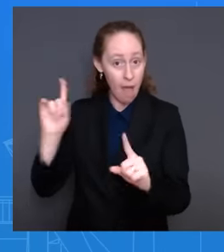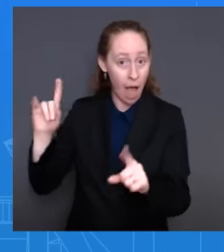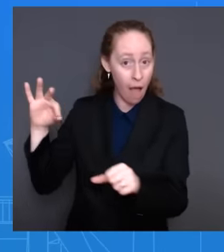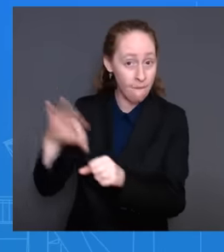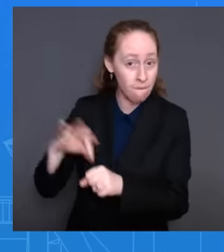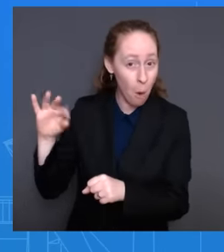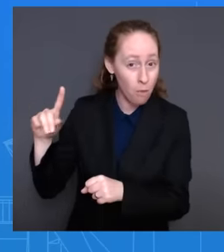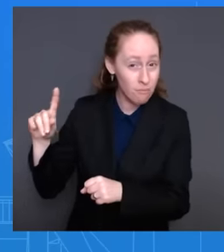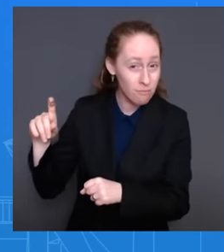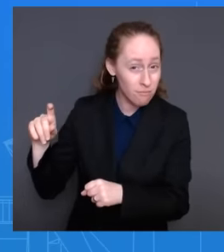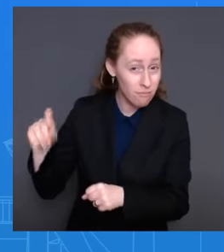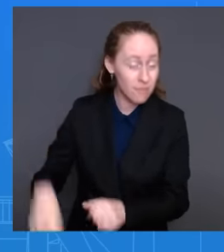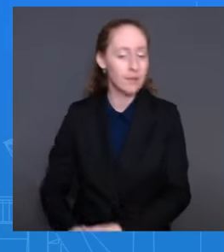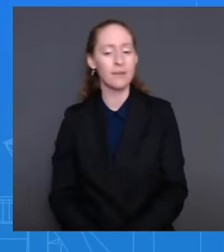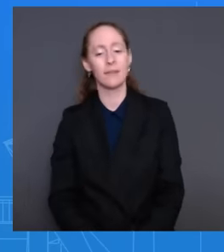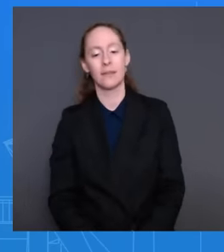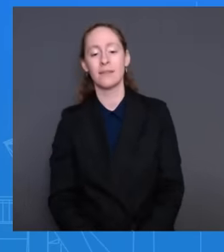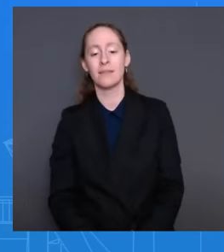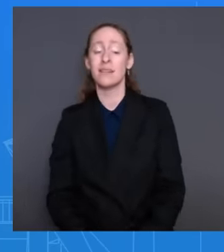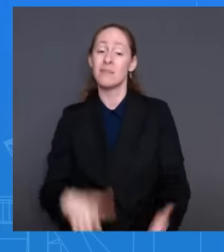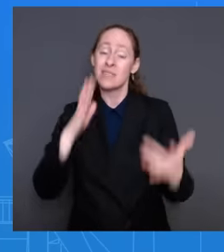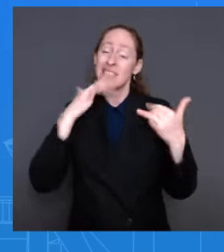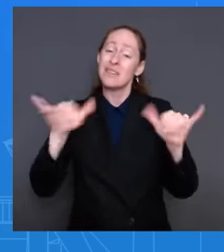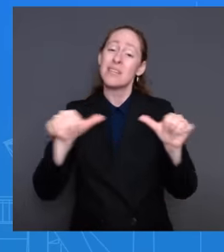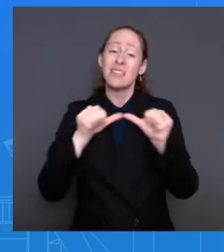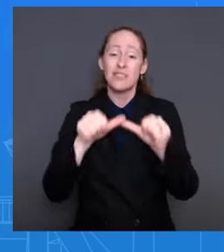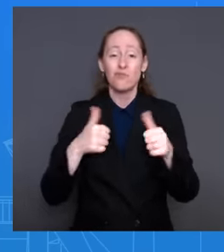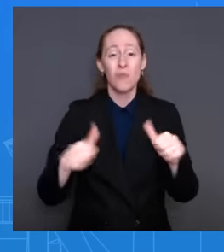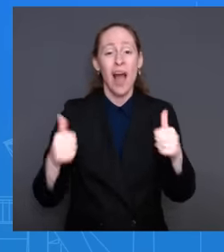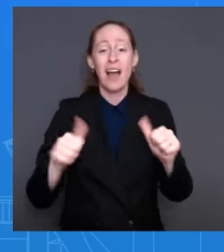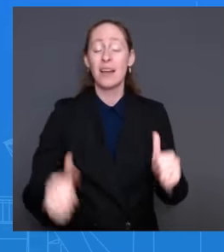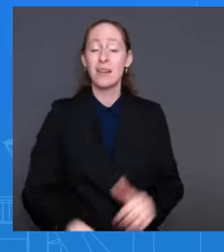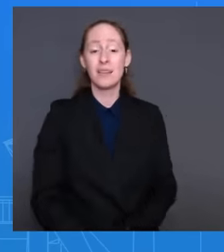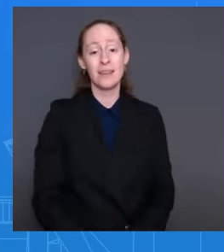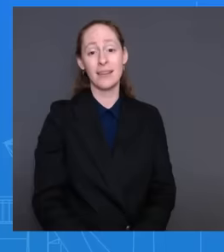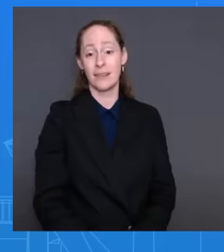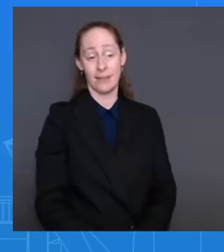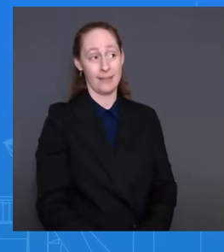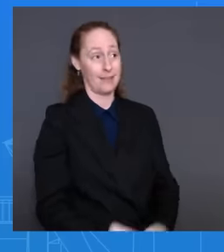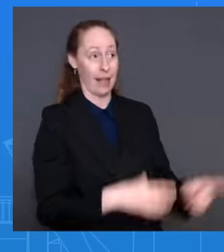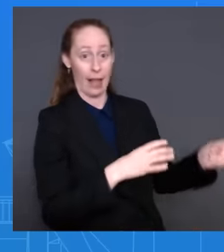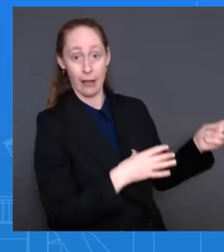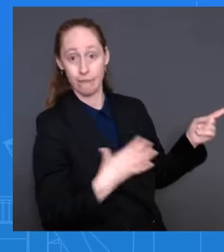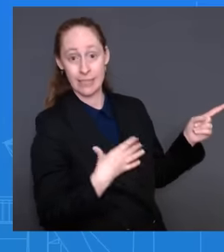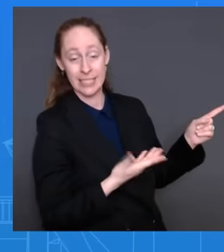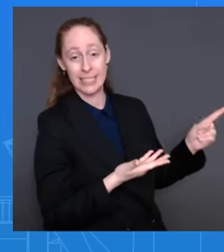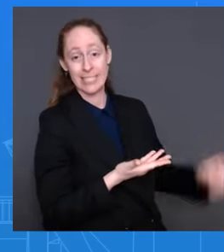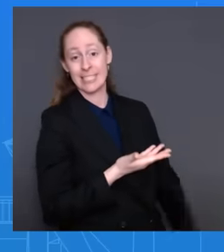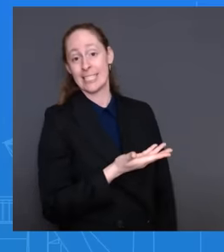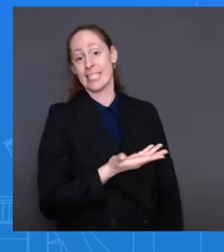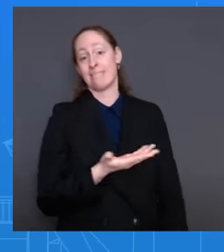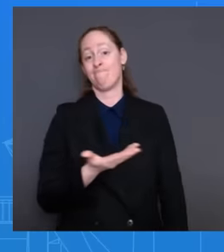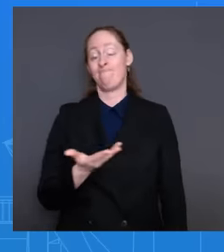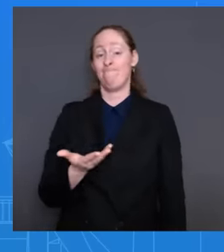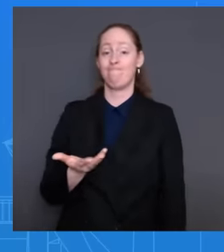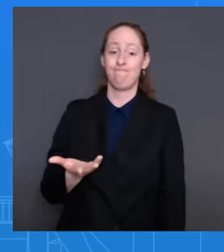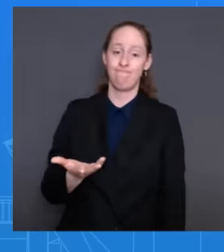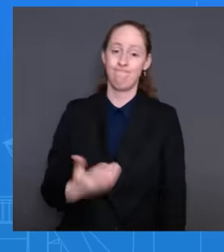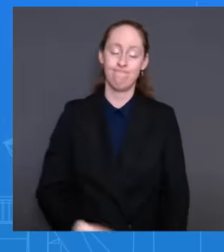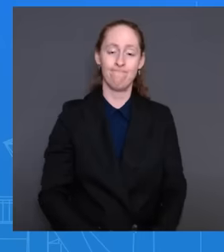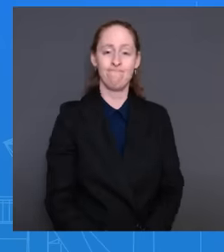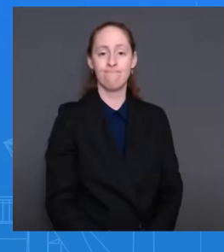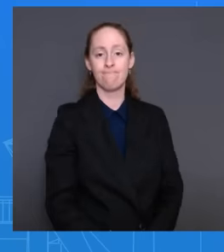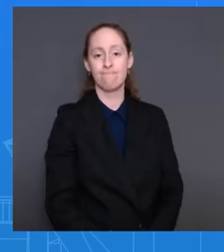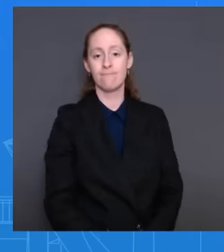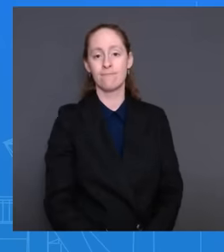I can't speak to how people are feeling in Congress. That's something that they have to answer or where they are with the process. What we're going to do